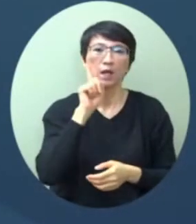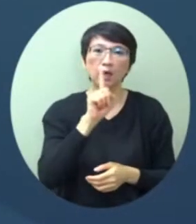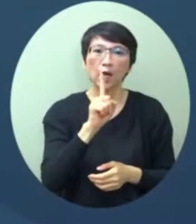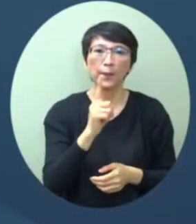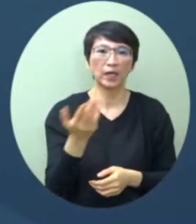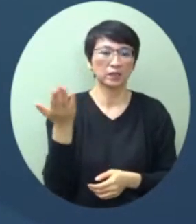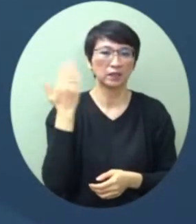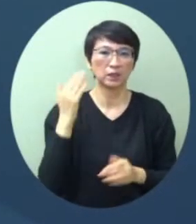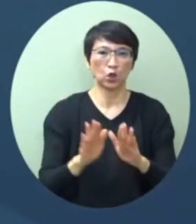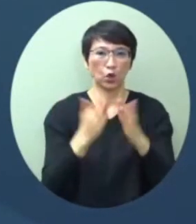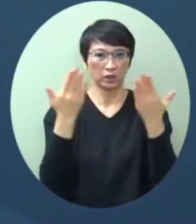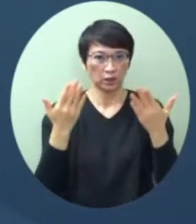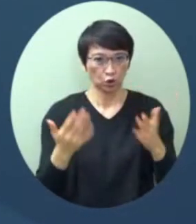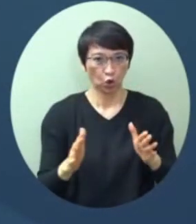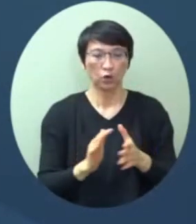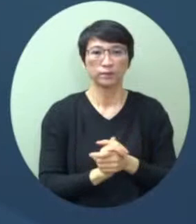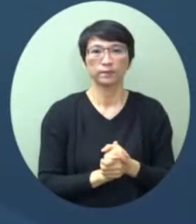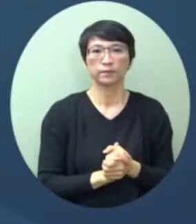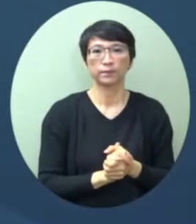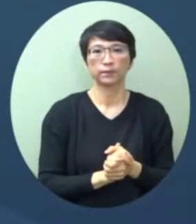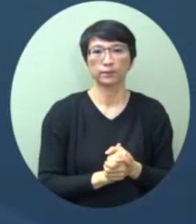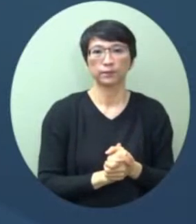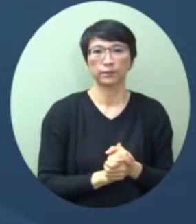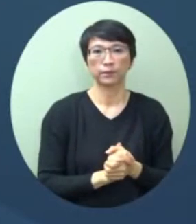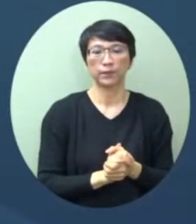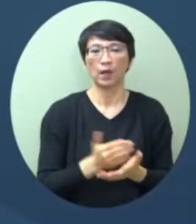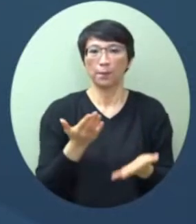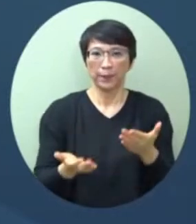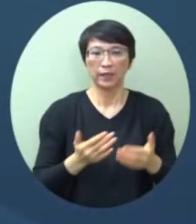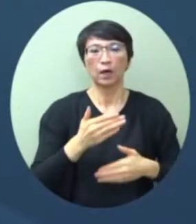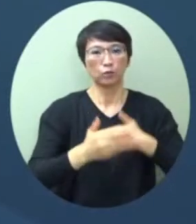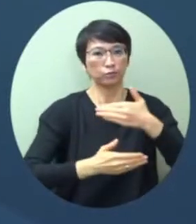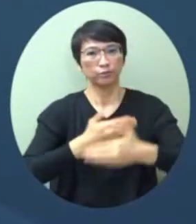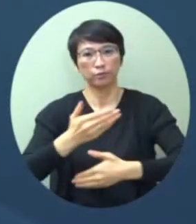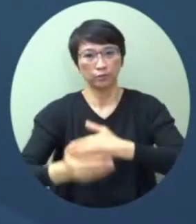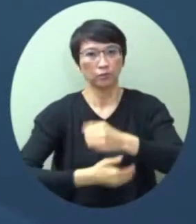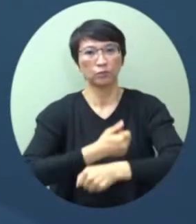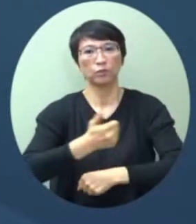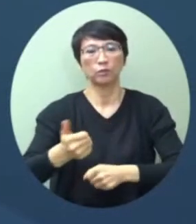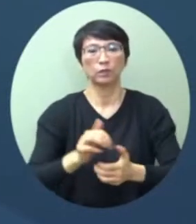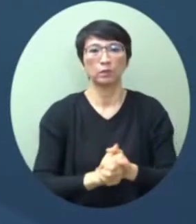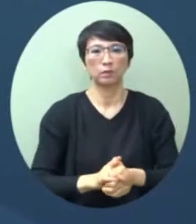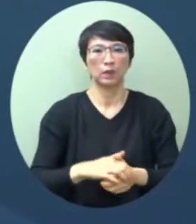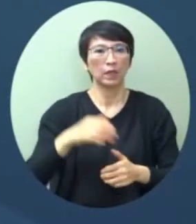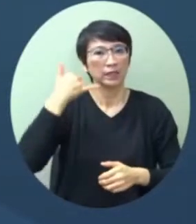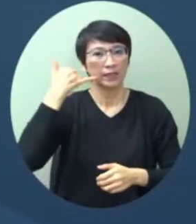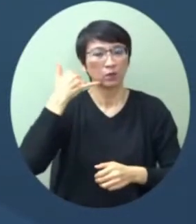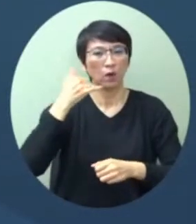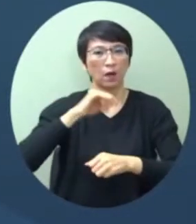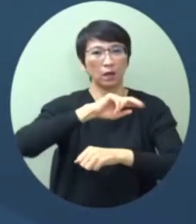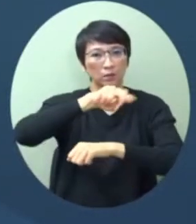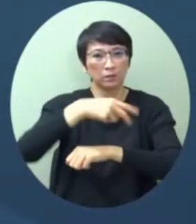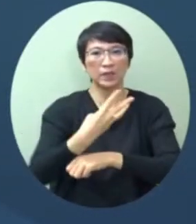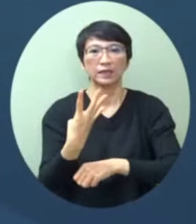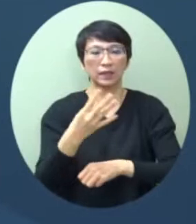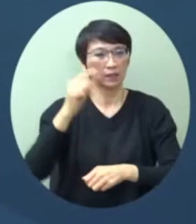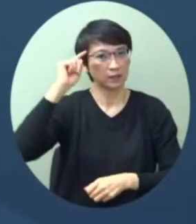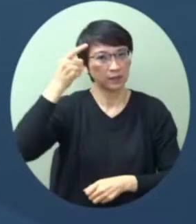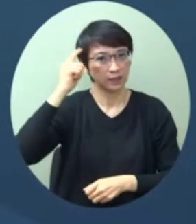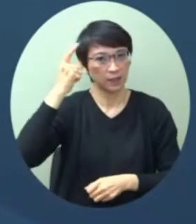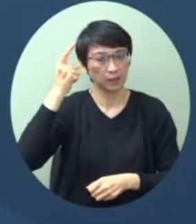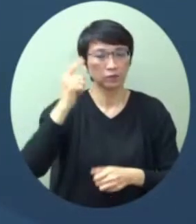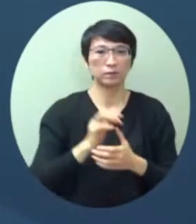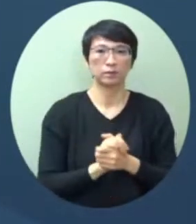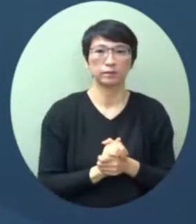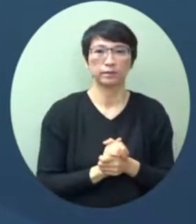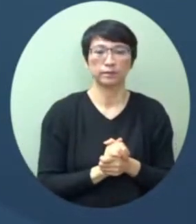since the Stay Home Safe program was kickstarted some 1 month ago, the operation was moved. The